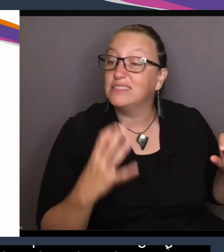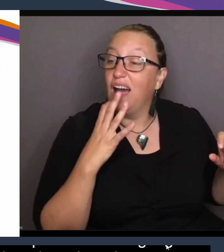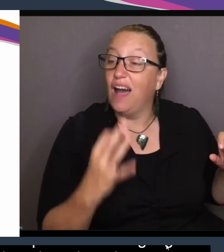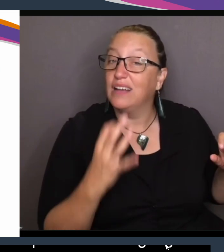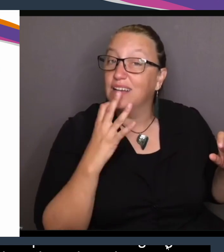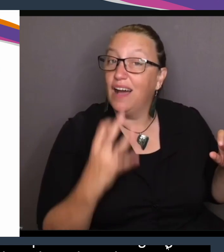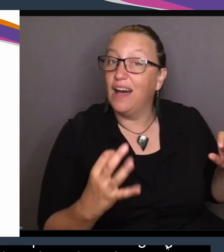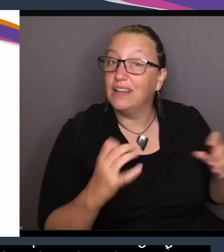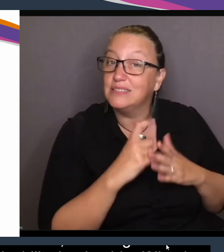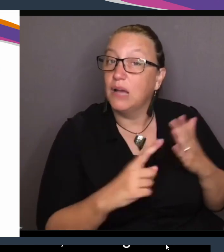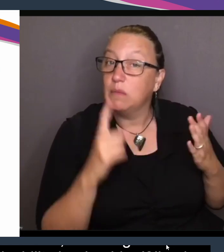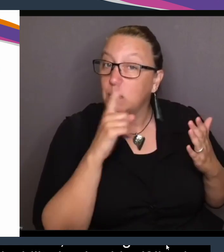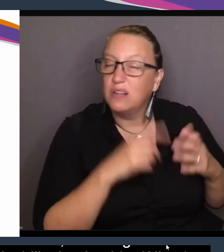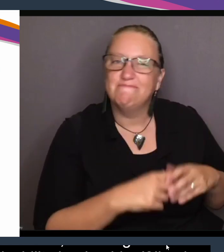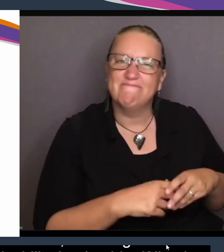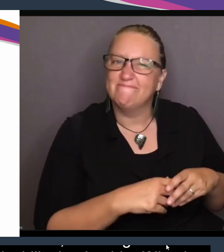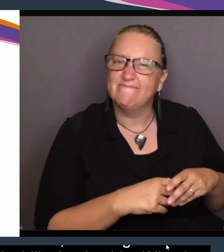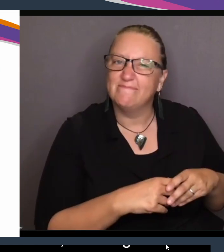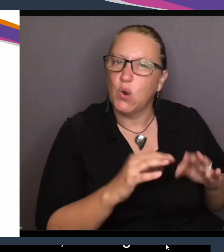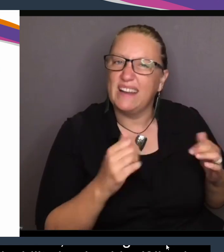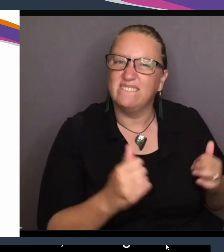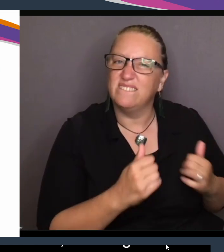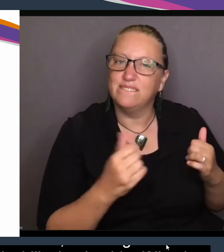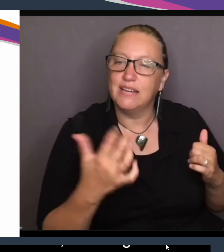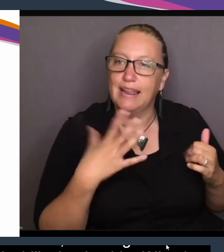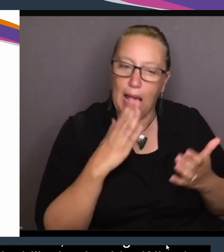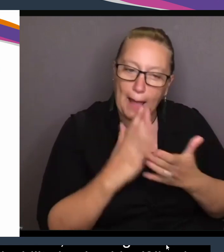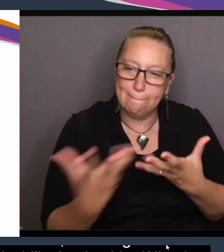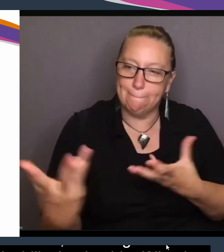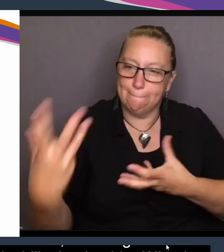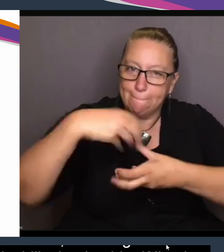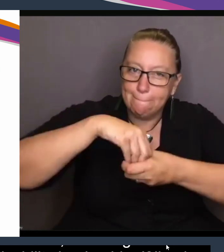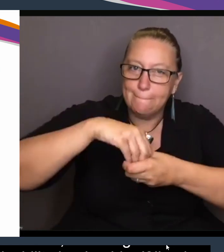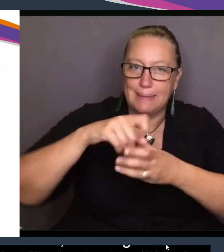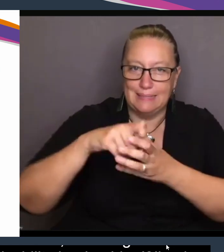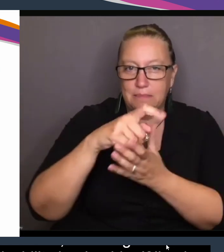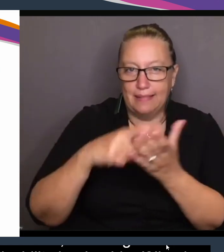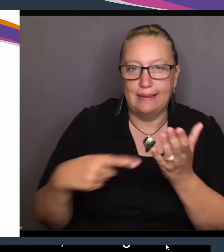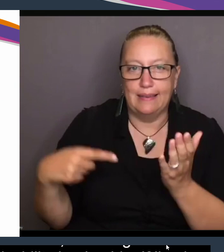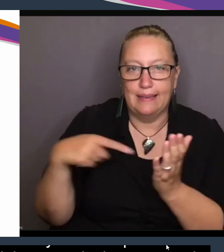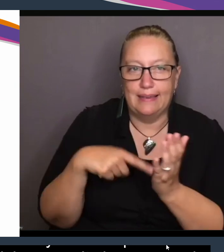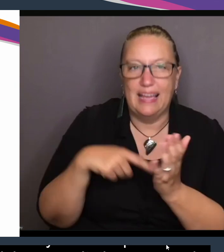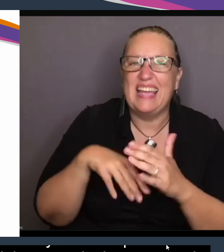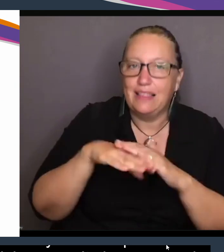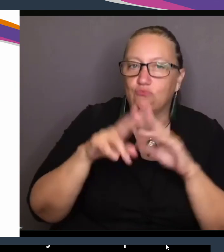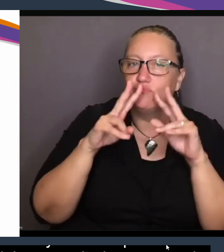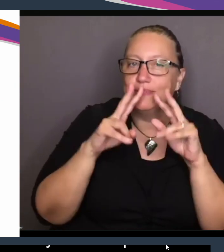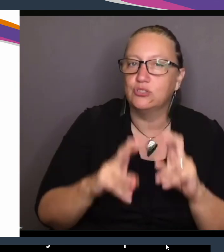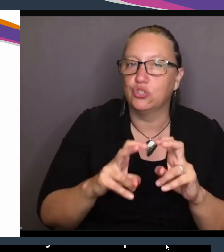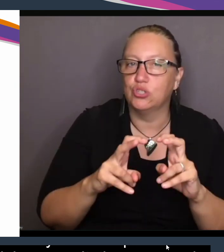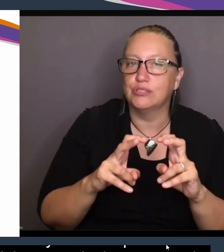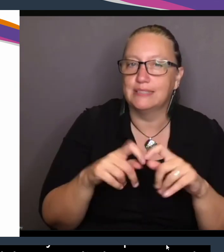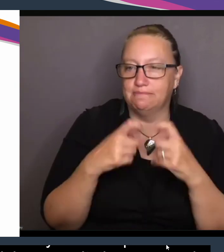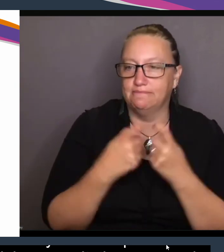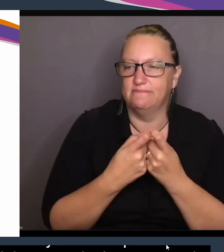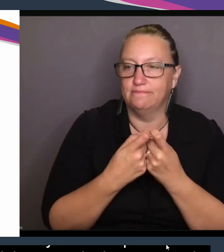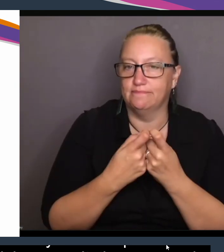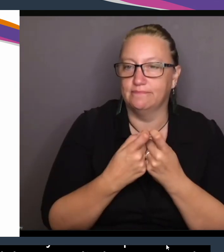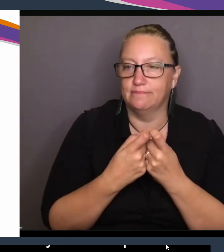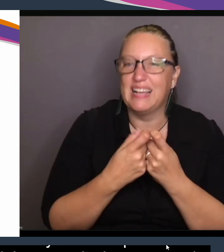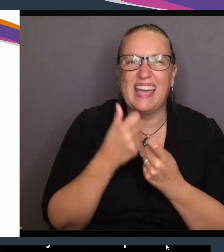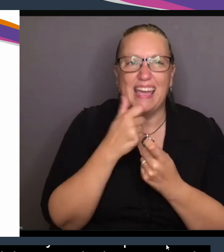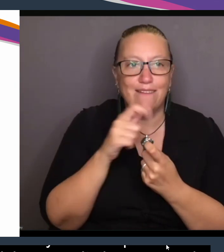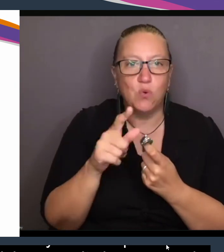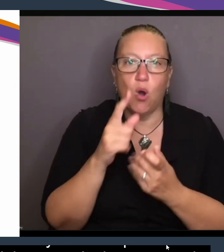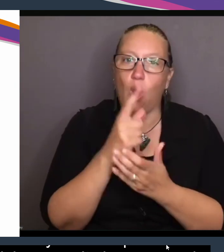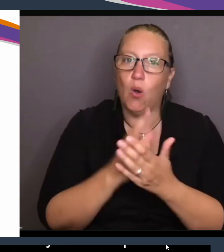consultation can be important, but if you're only doing that, that will be very evident in the assessment and probably unlikely to be